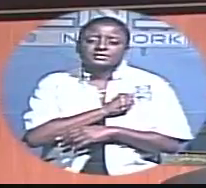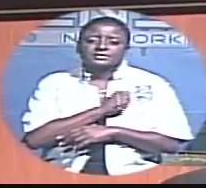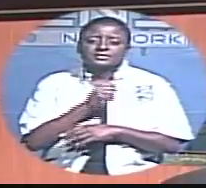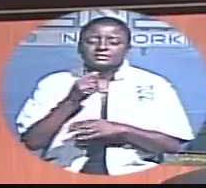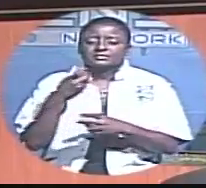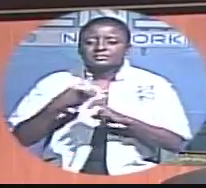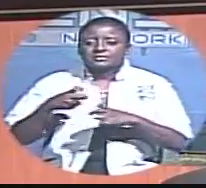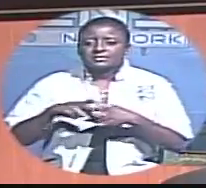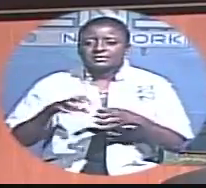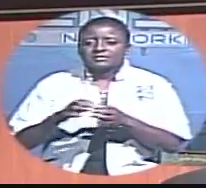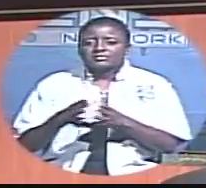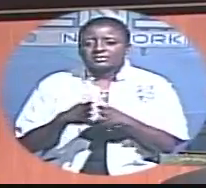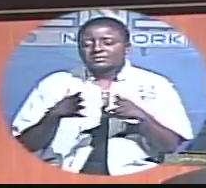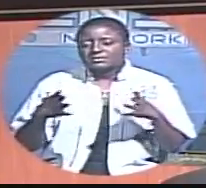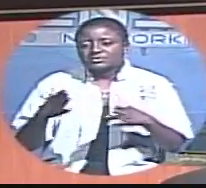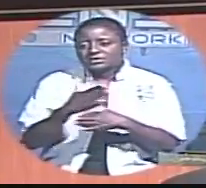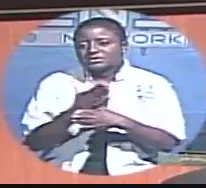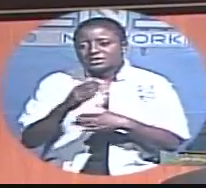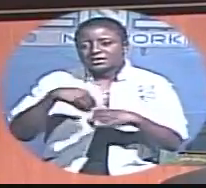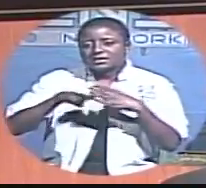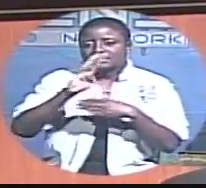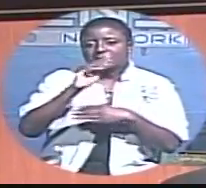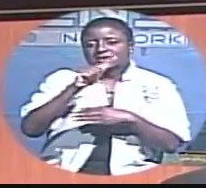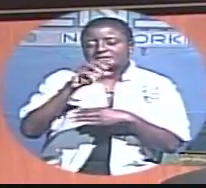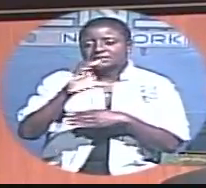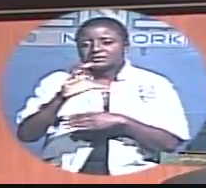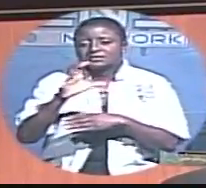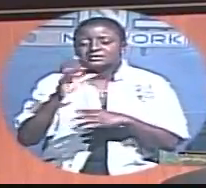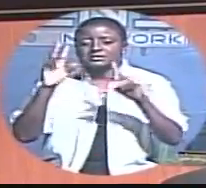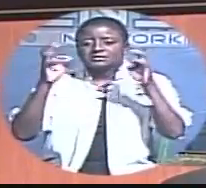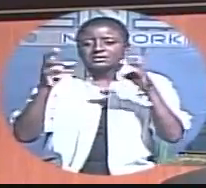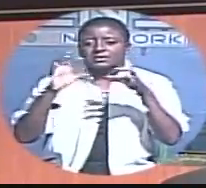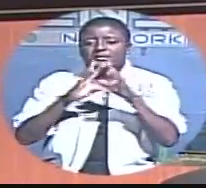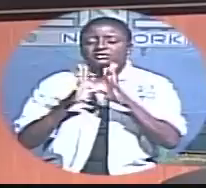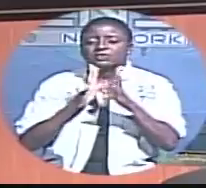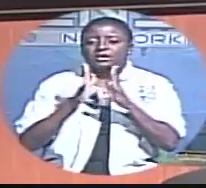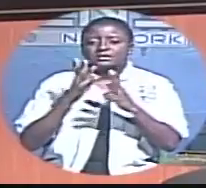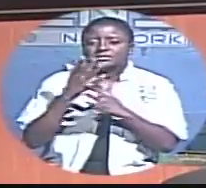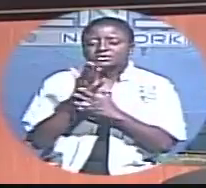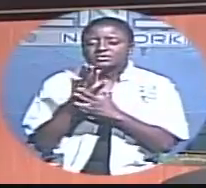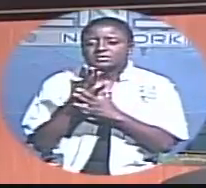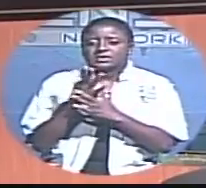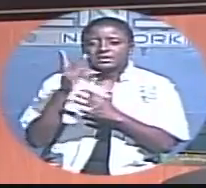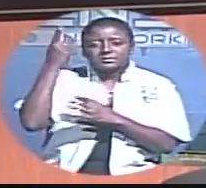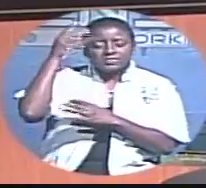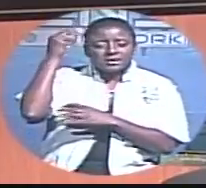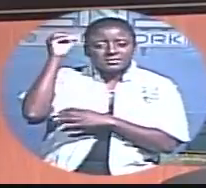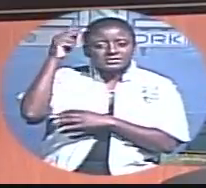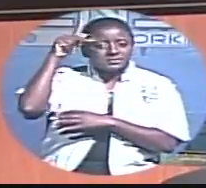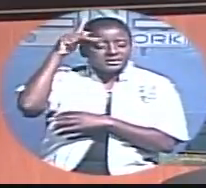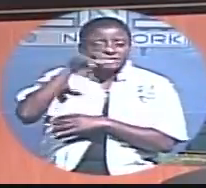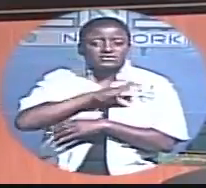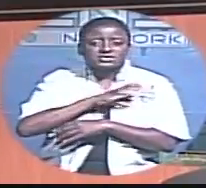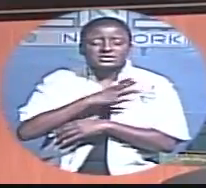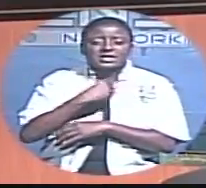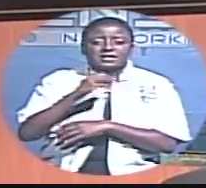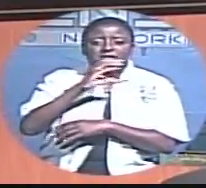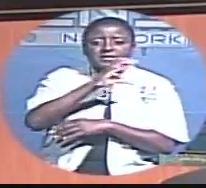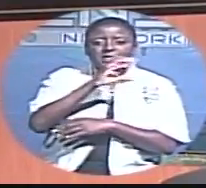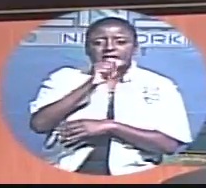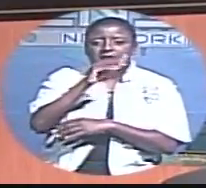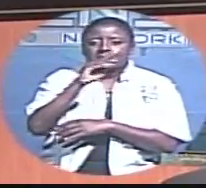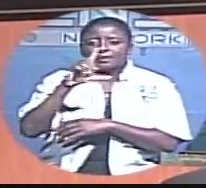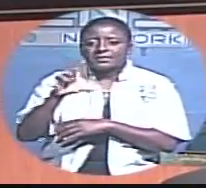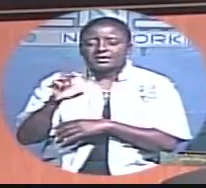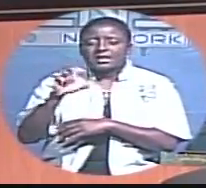The issue of majority share in BTC was the subject of talks between Prime Minister Perry Christie and cable and wireless officials